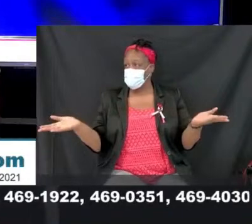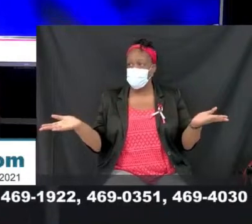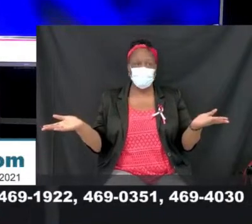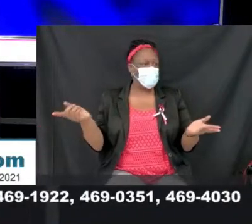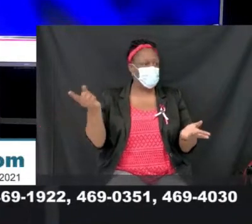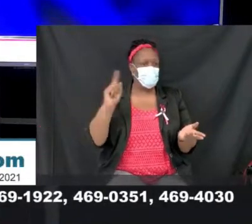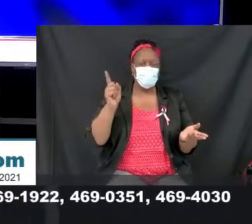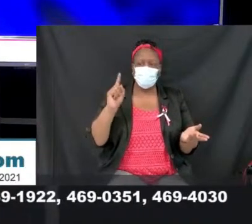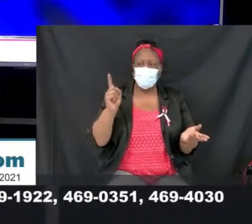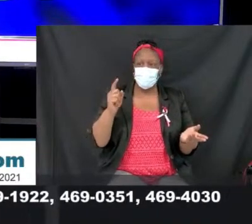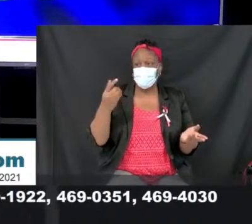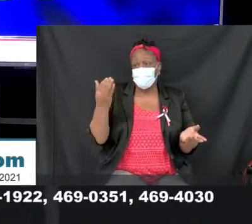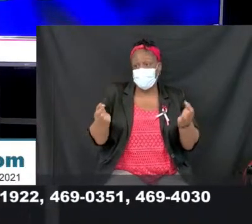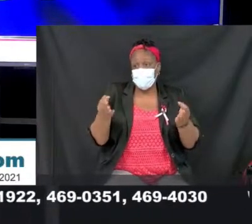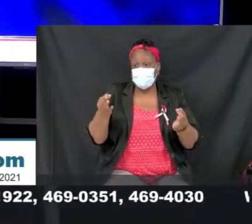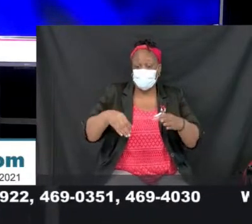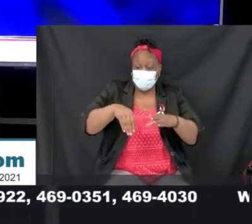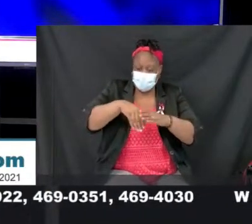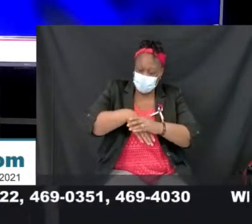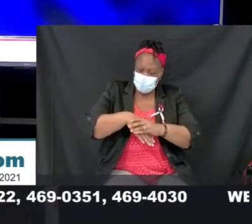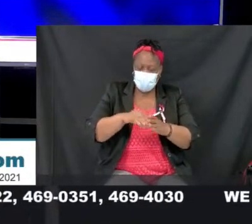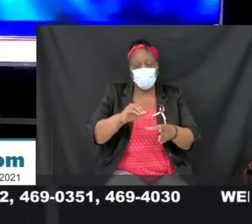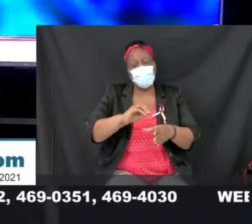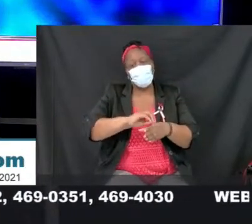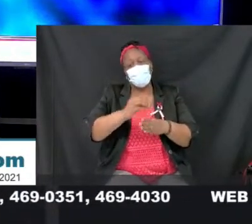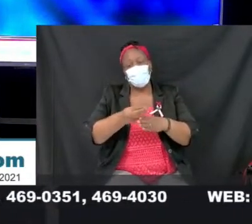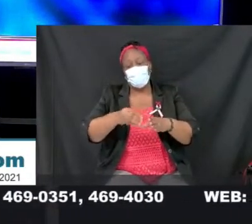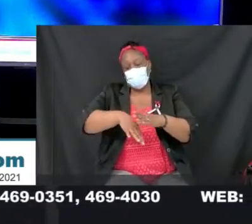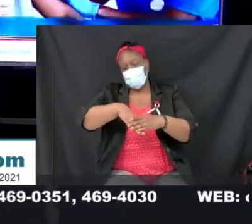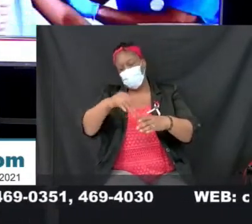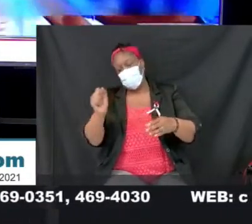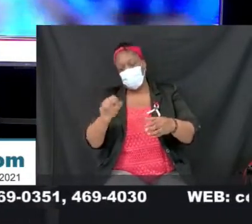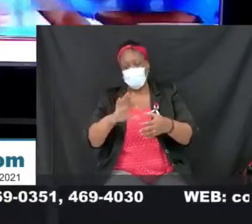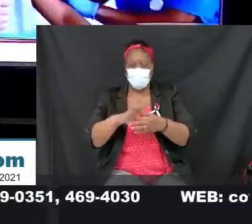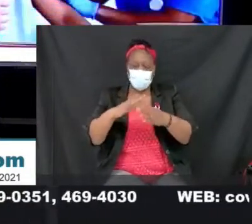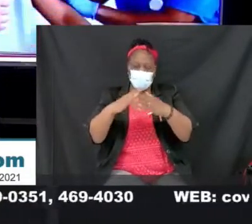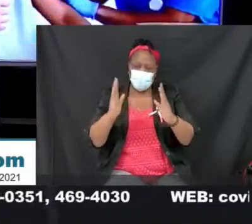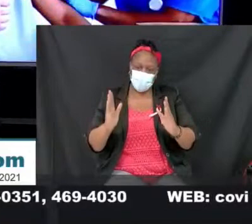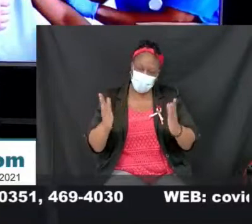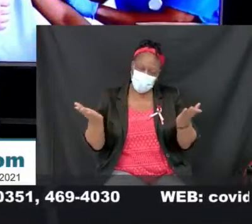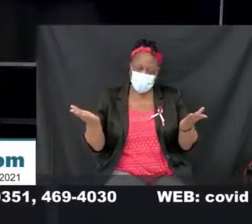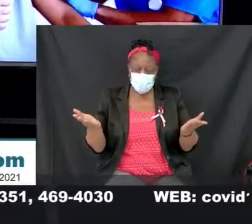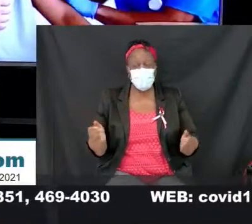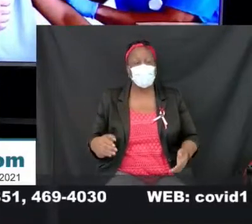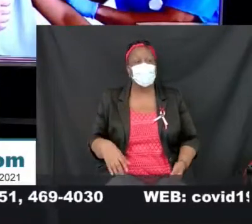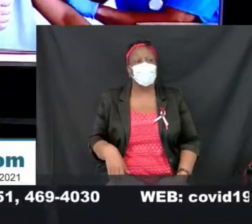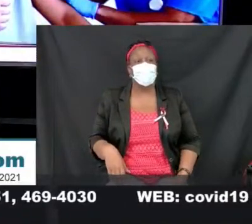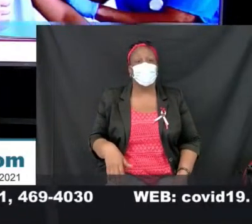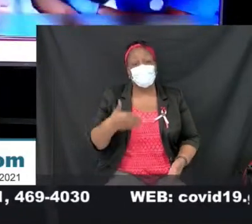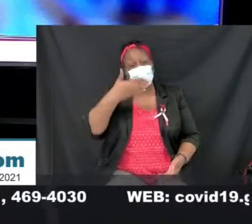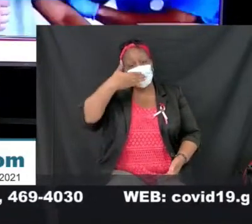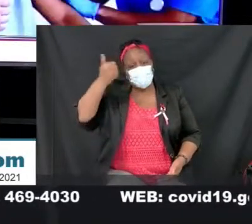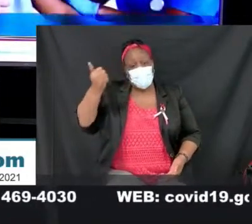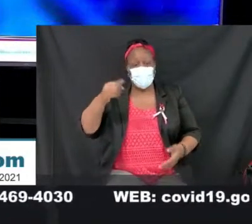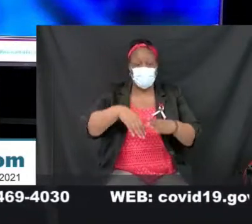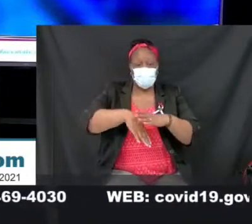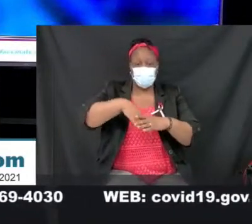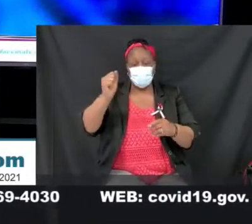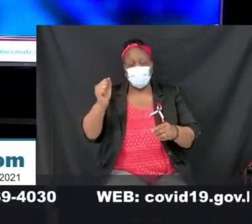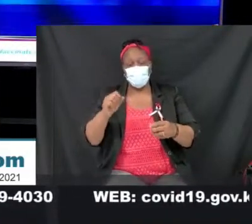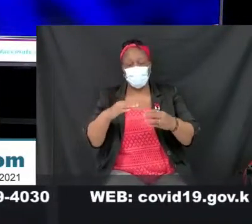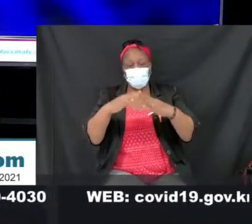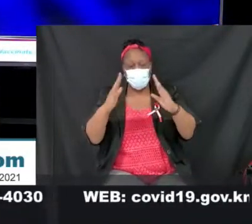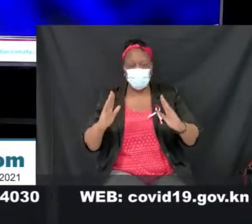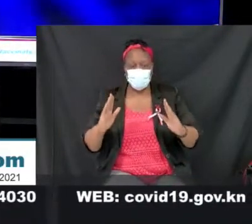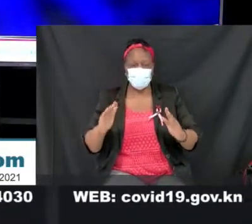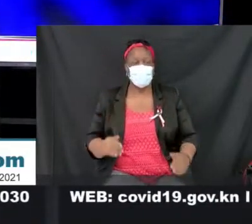location of the event, that is, whether indoor or outdoor, and outdoor events are preferable, the